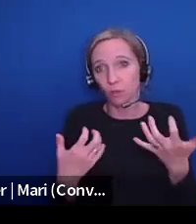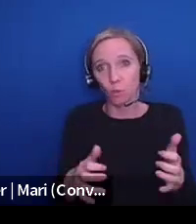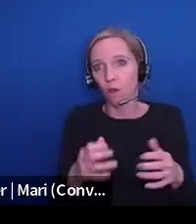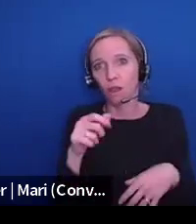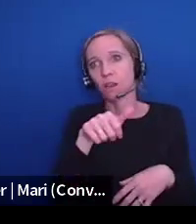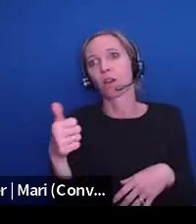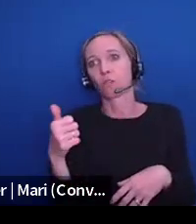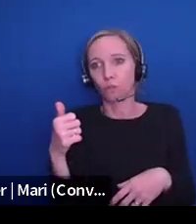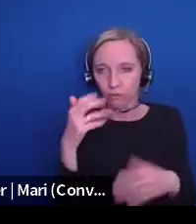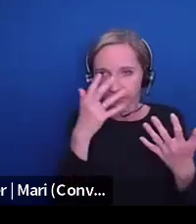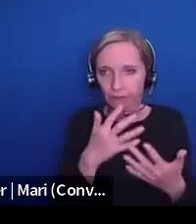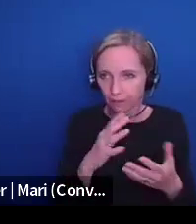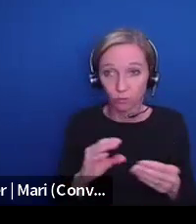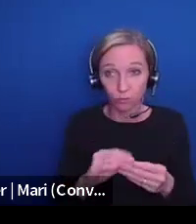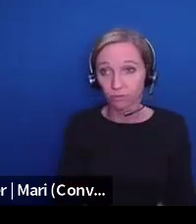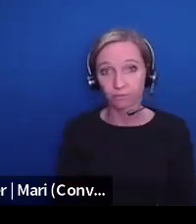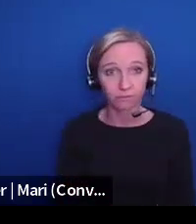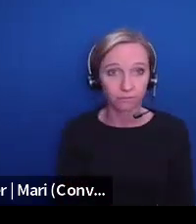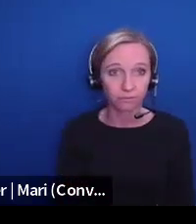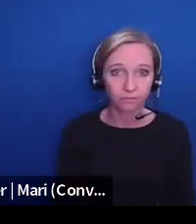sad story. So